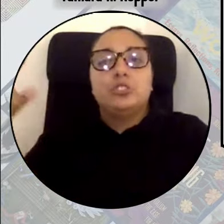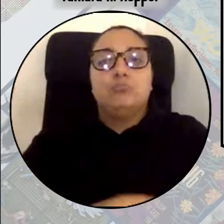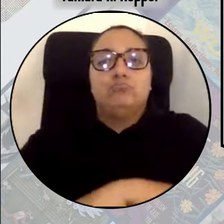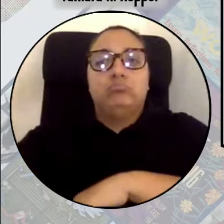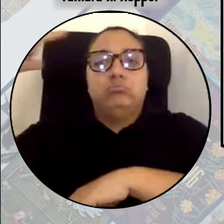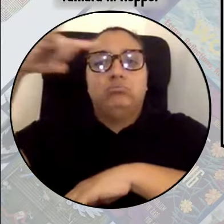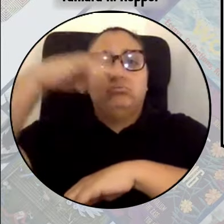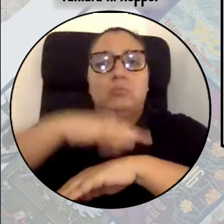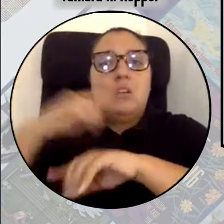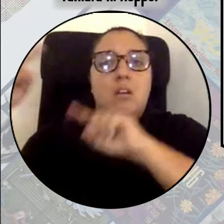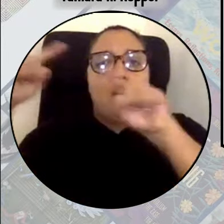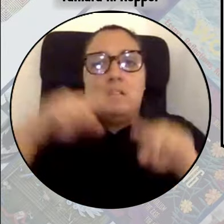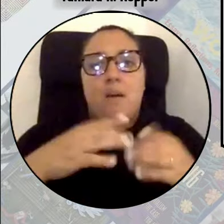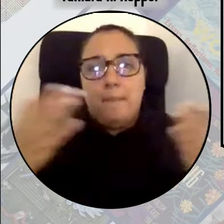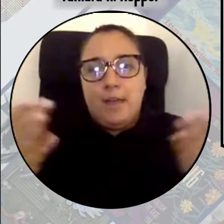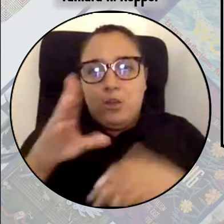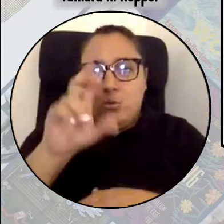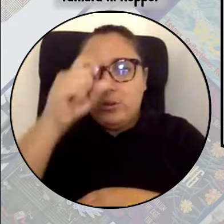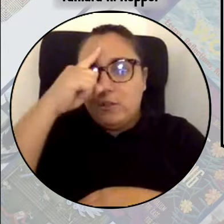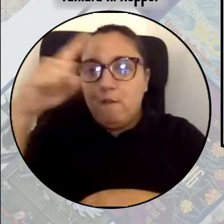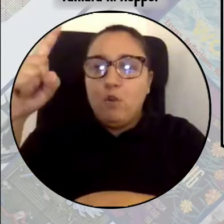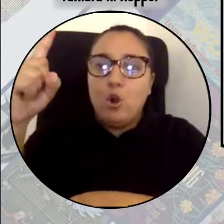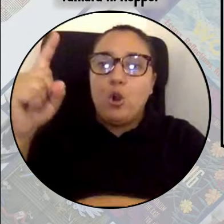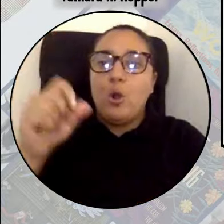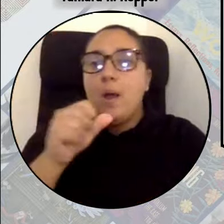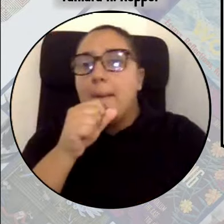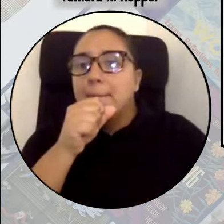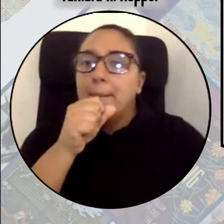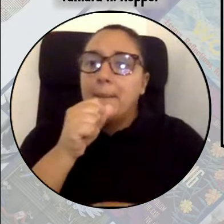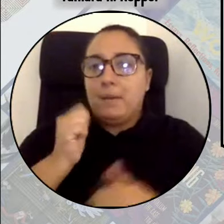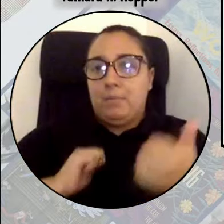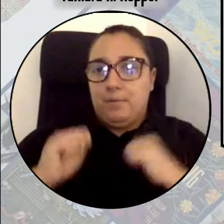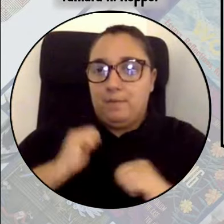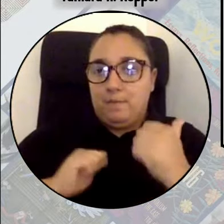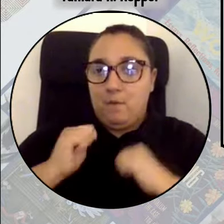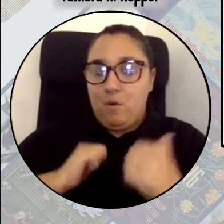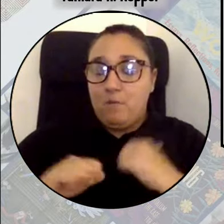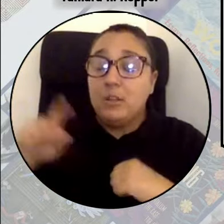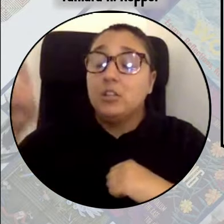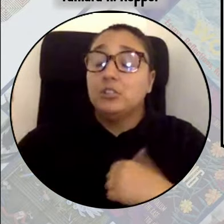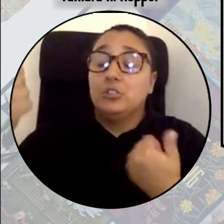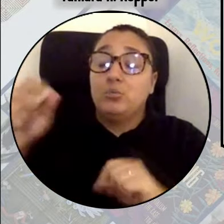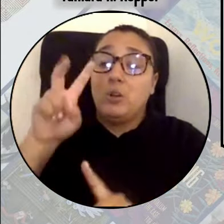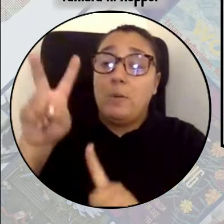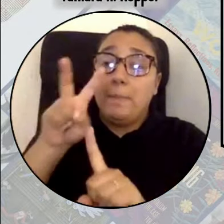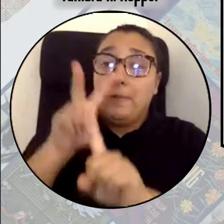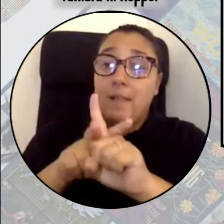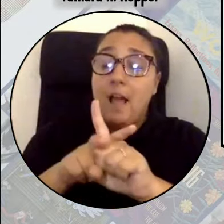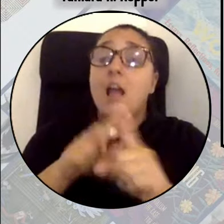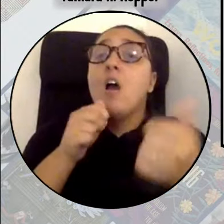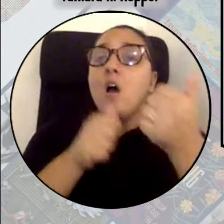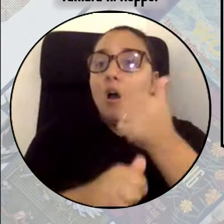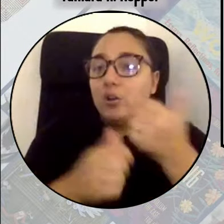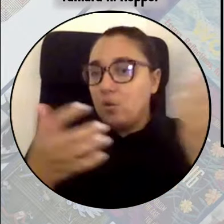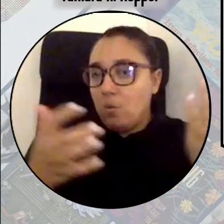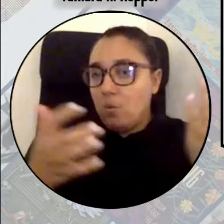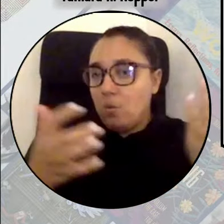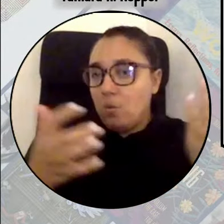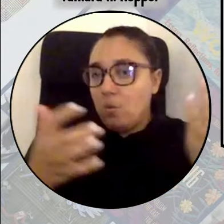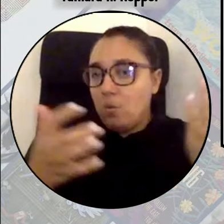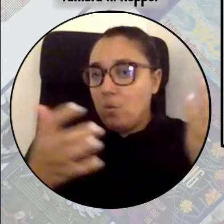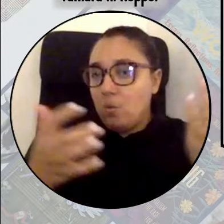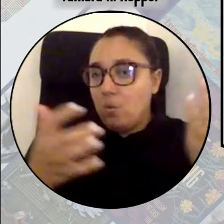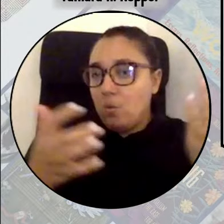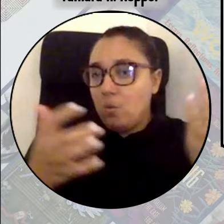her a visa, right? She would have had to apply, you know, her application would have been under the non-immigrant admissions visa